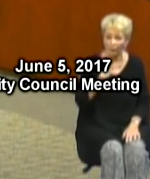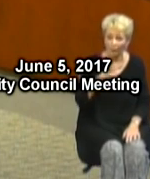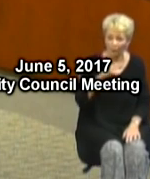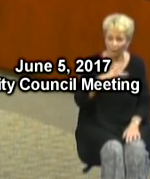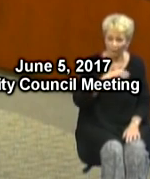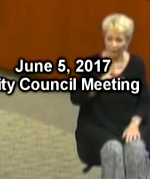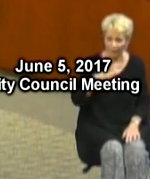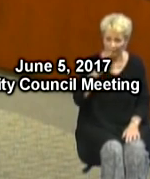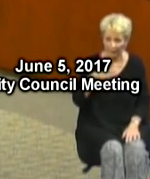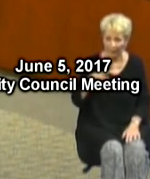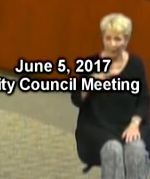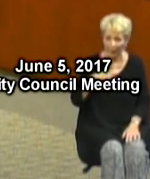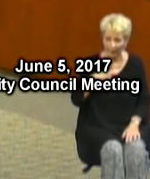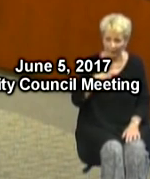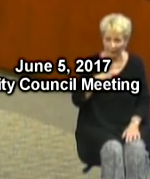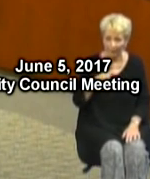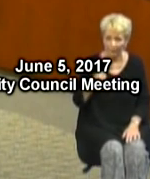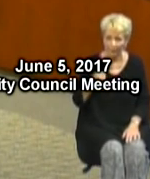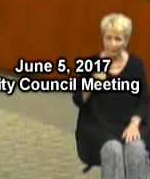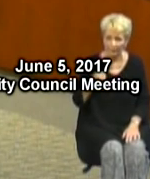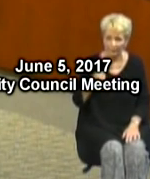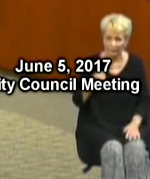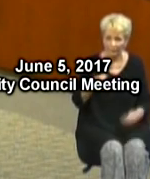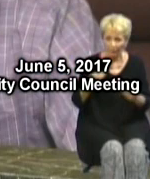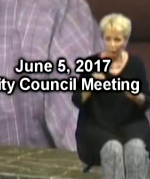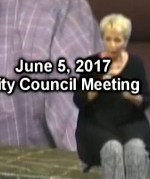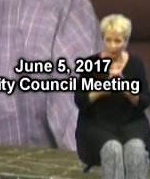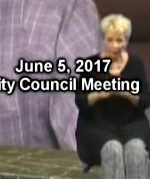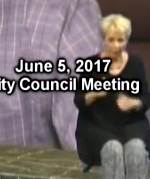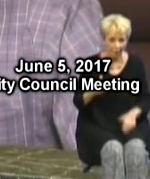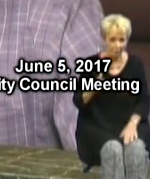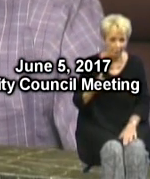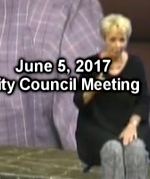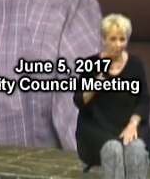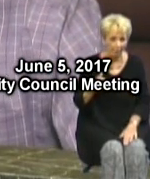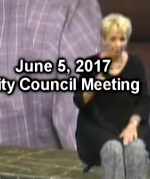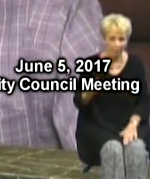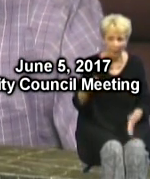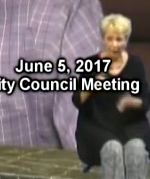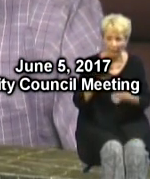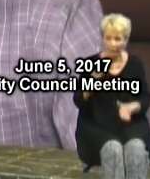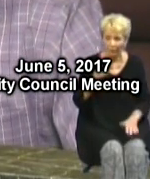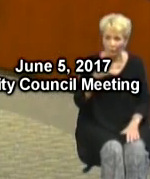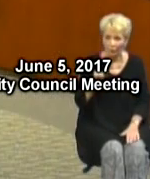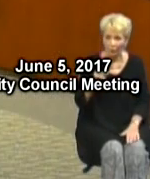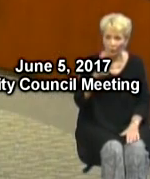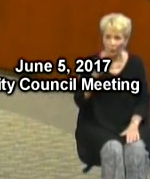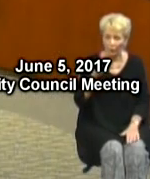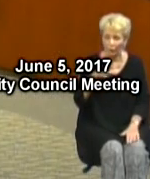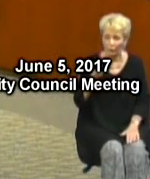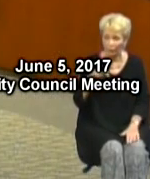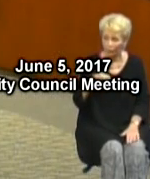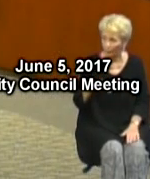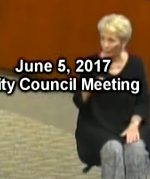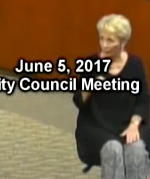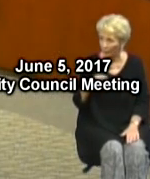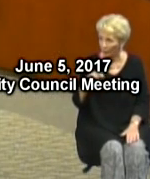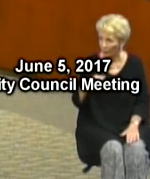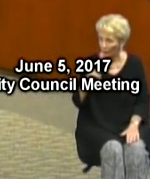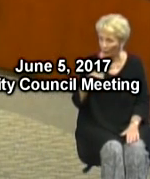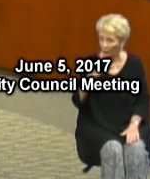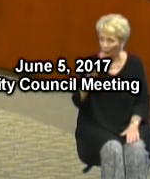please signify by saying aye. Aye. Motion passes. I move we appoint Chris Witherspoon to